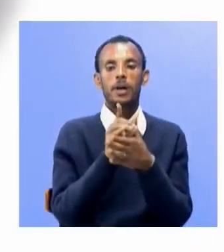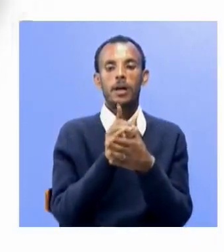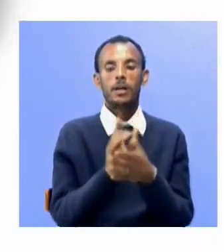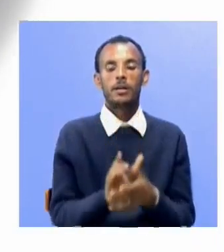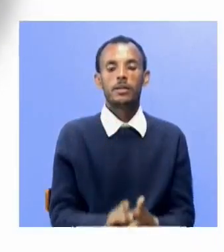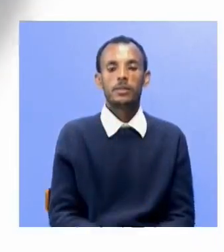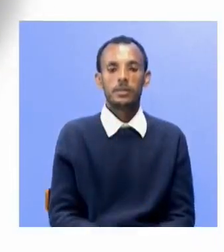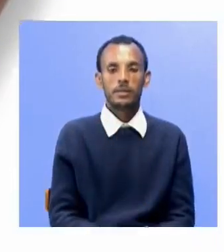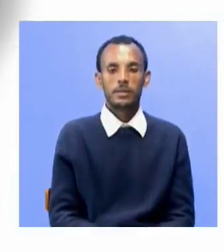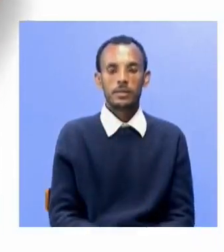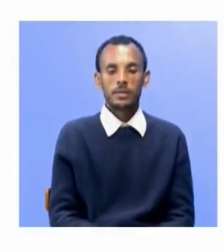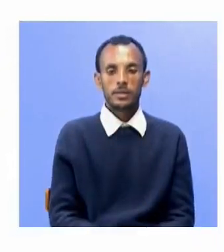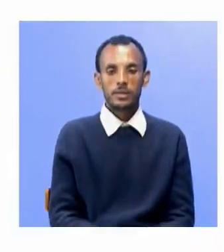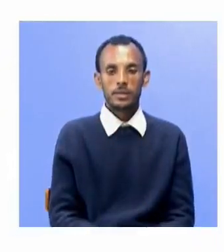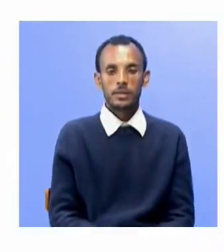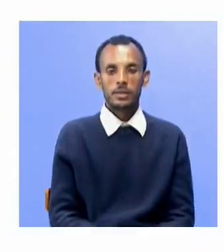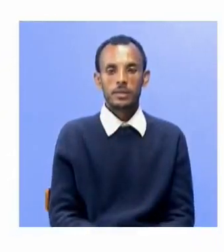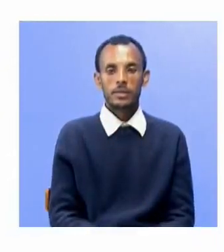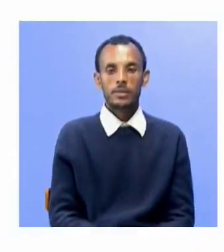data set